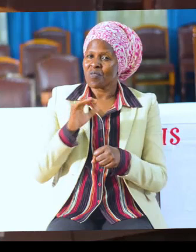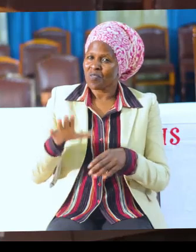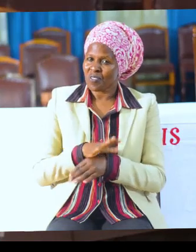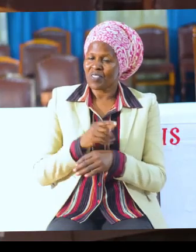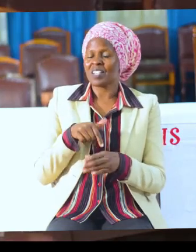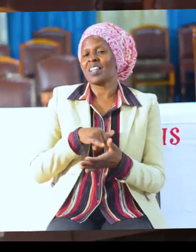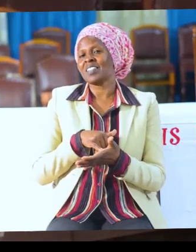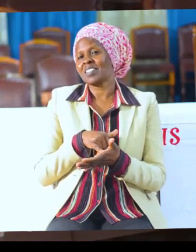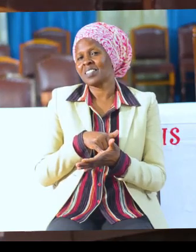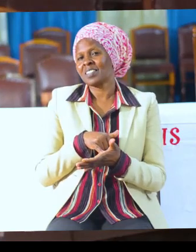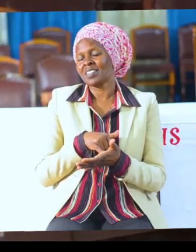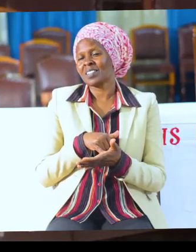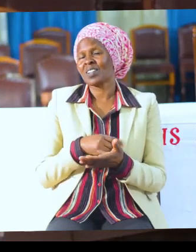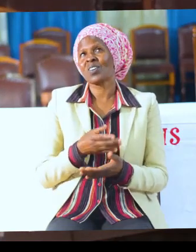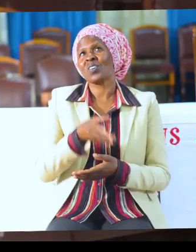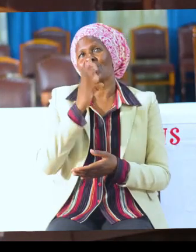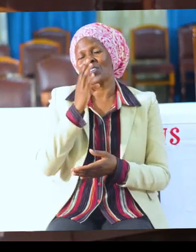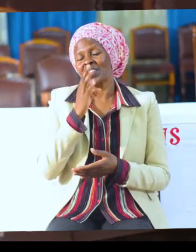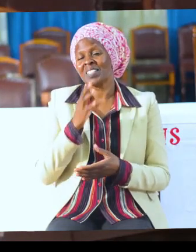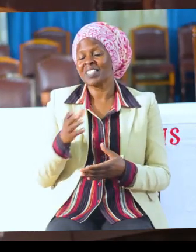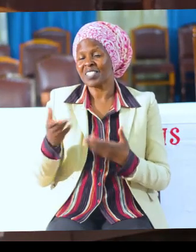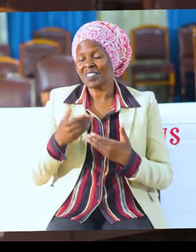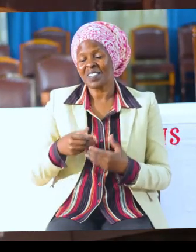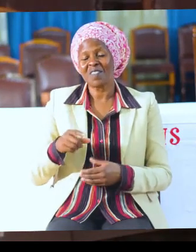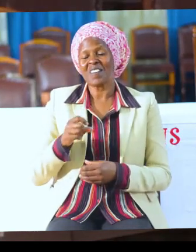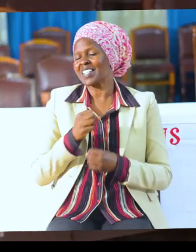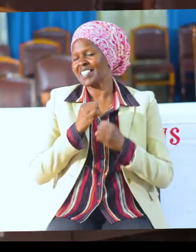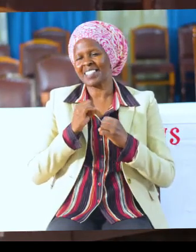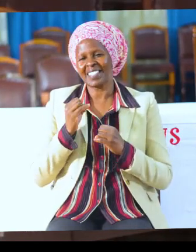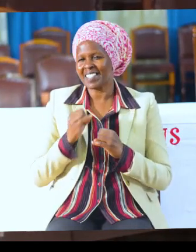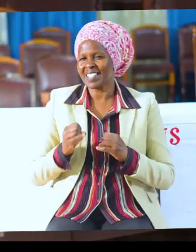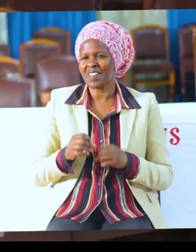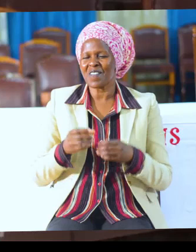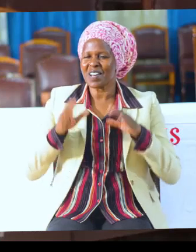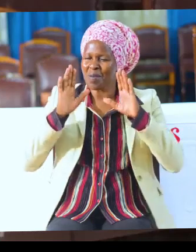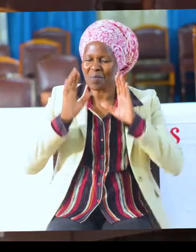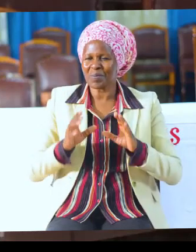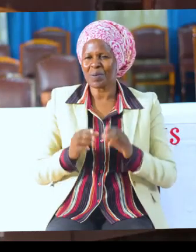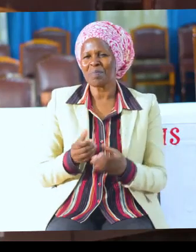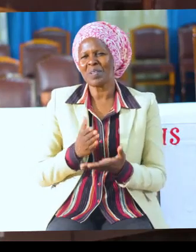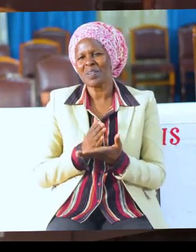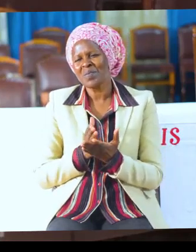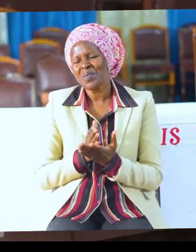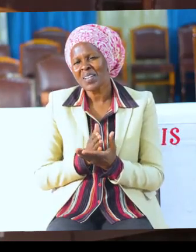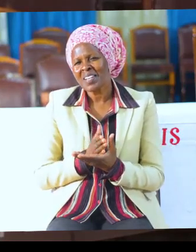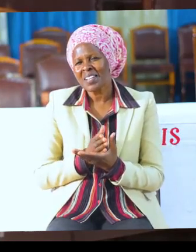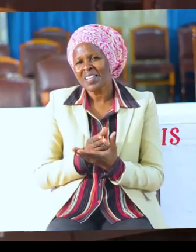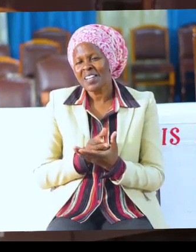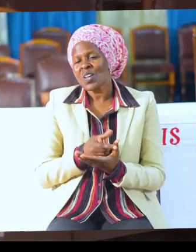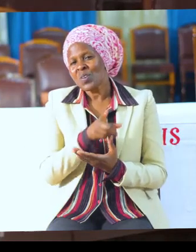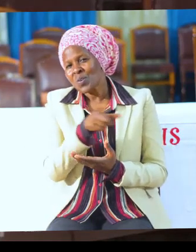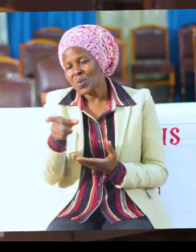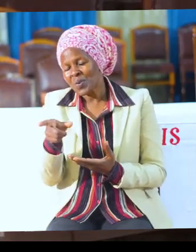is very concerned. God, you know, take it seriously. Whether it is a vow between you and God, in the